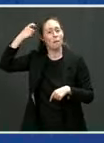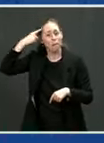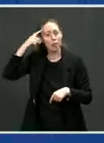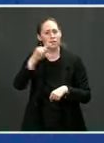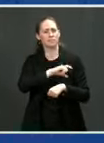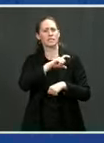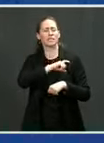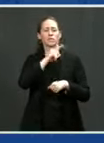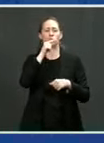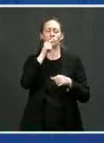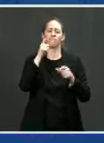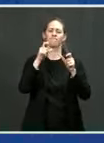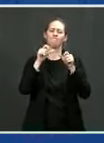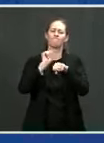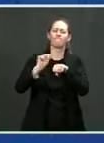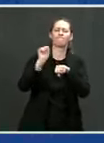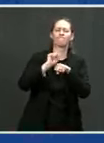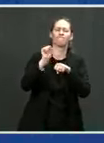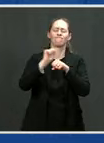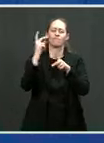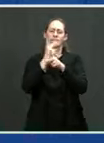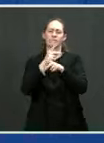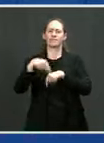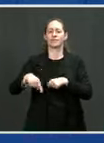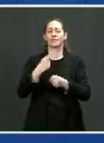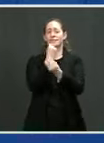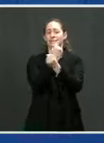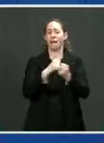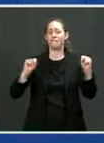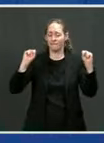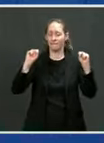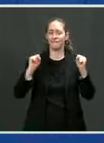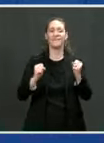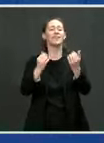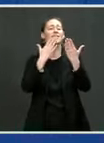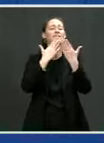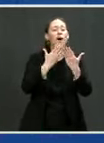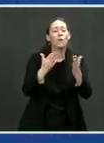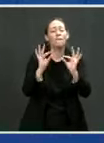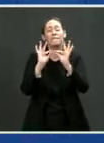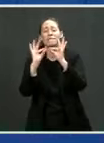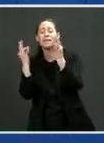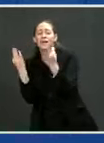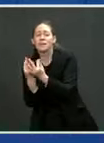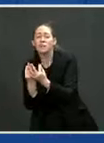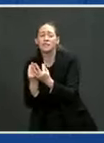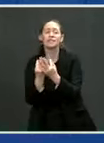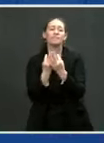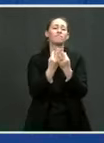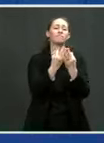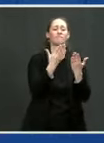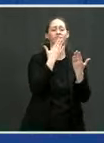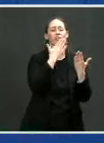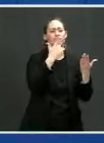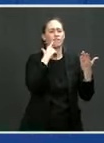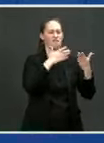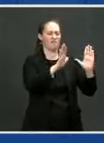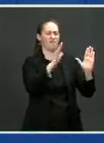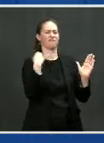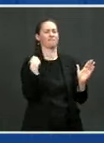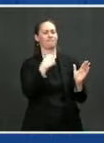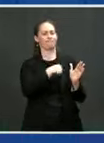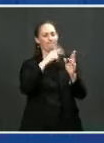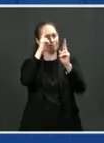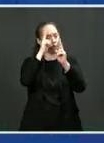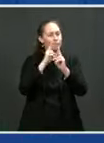And may God bless America. Thank you to the family of Billy Evans for giving us this honor to pay tribute